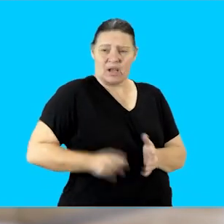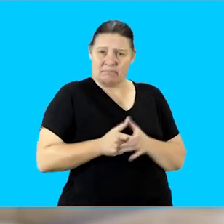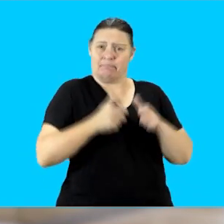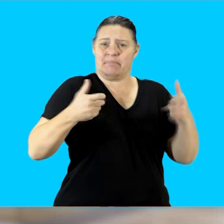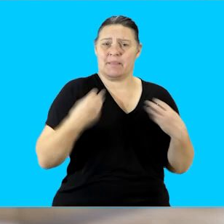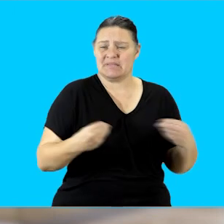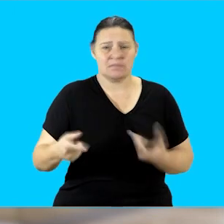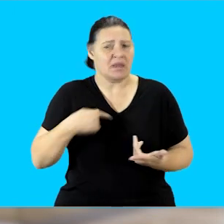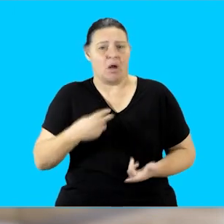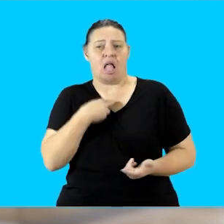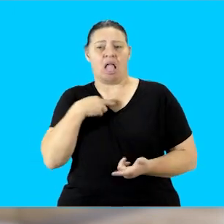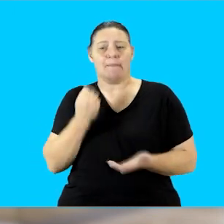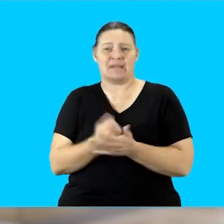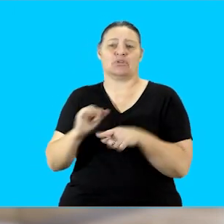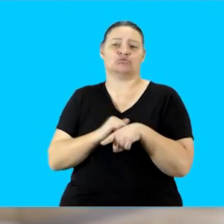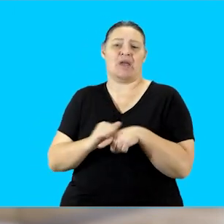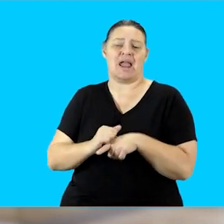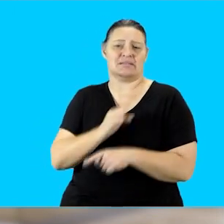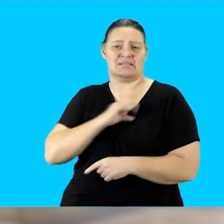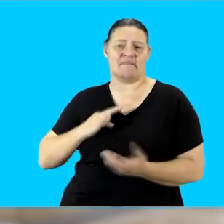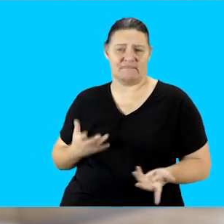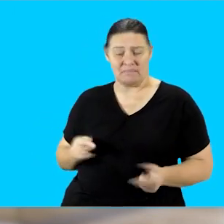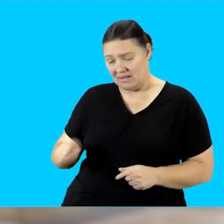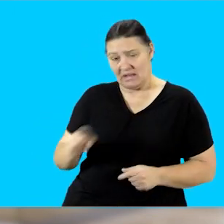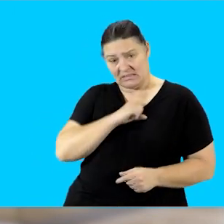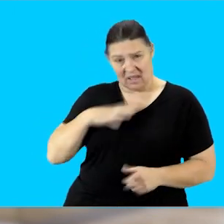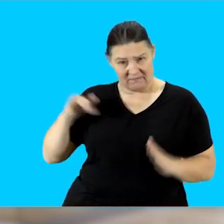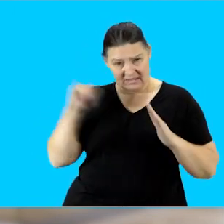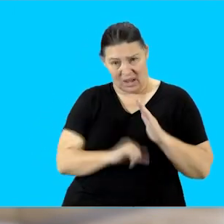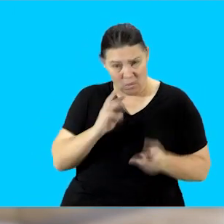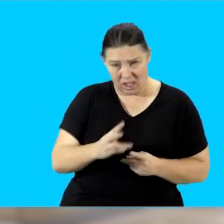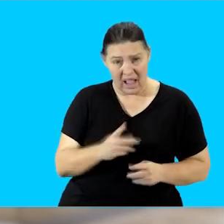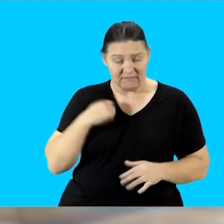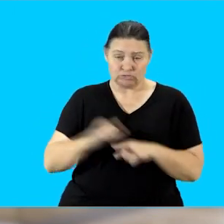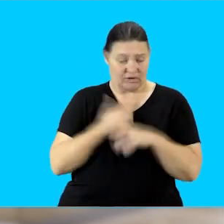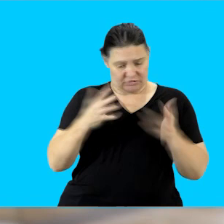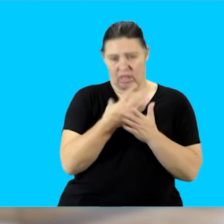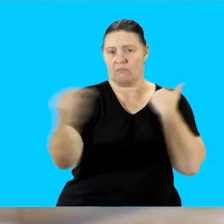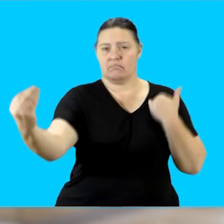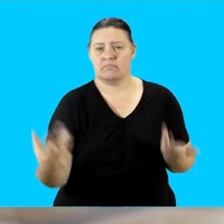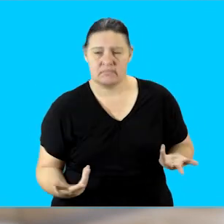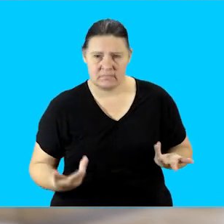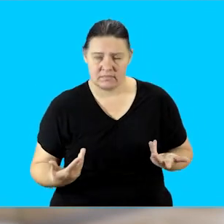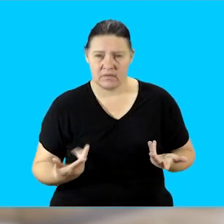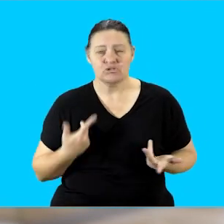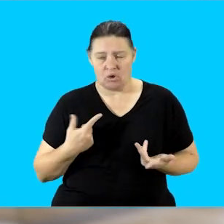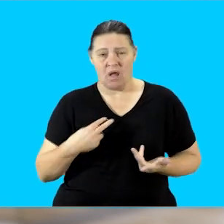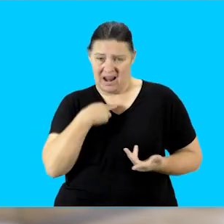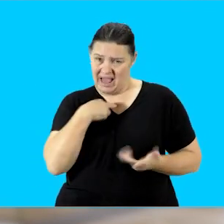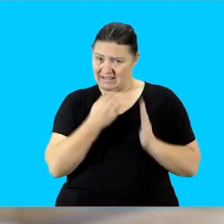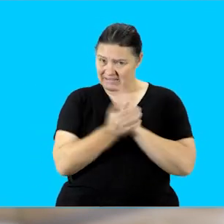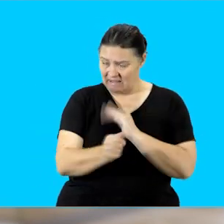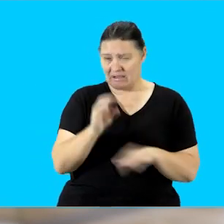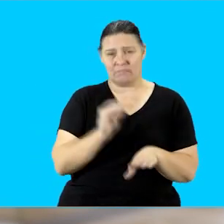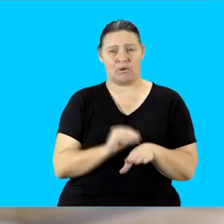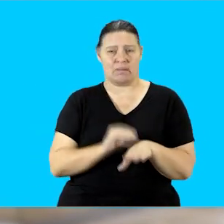for expansion, and train the employees, which will not even guarantee that those employees will not leave the business. So lack of skills is